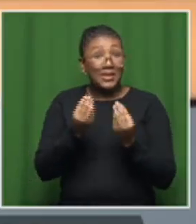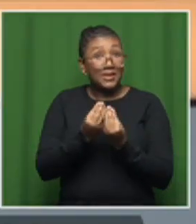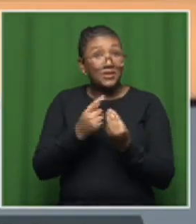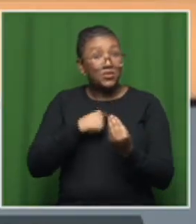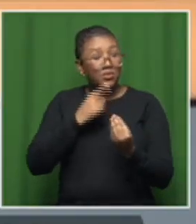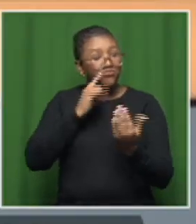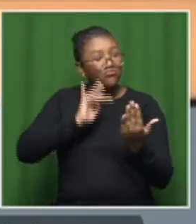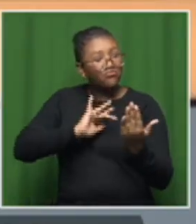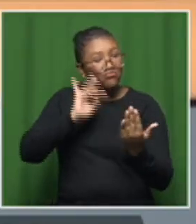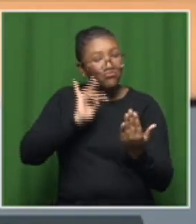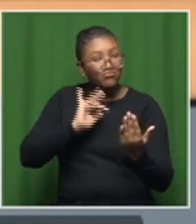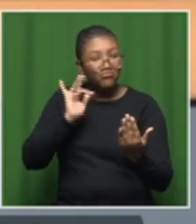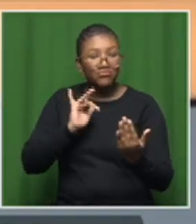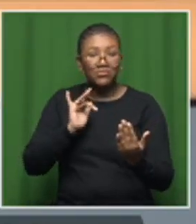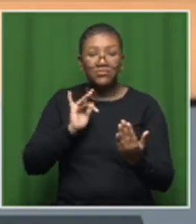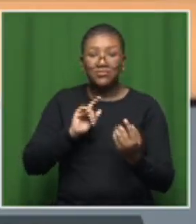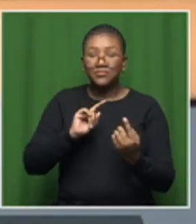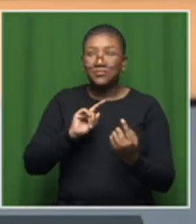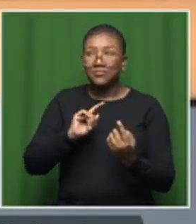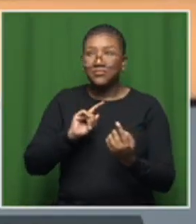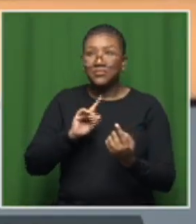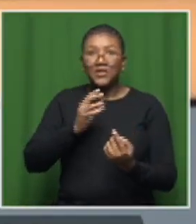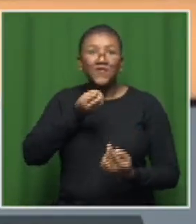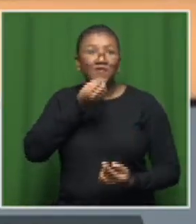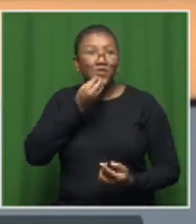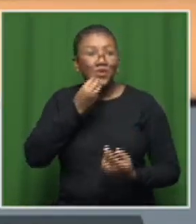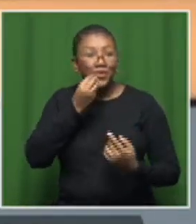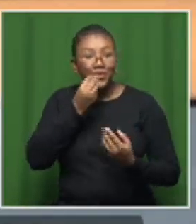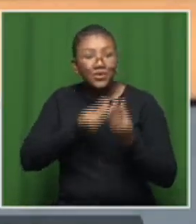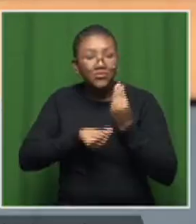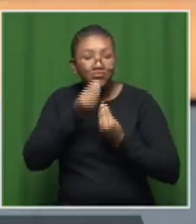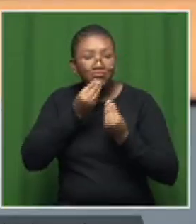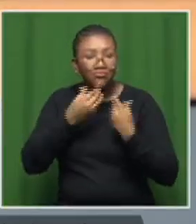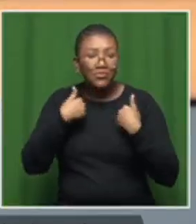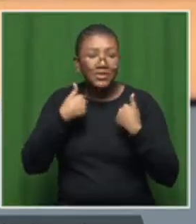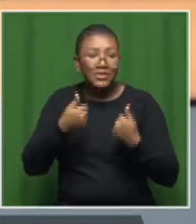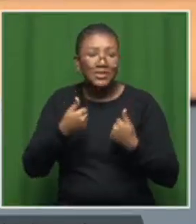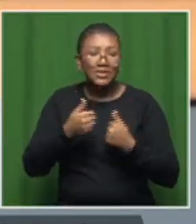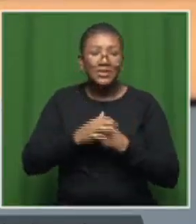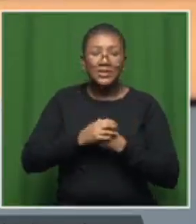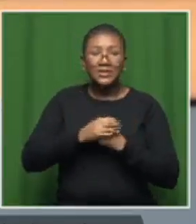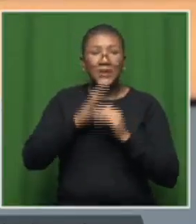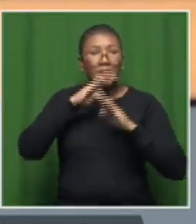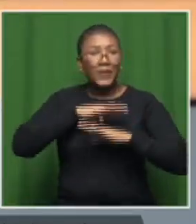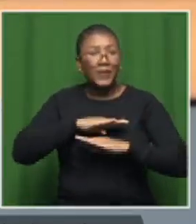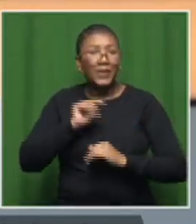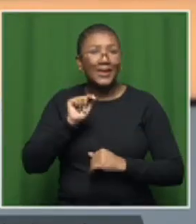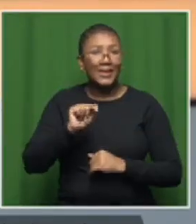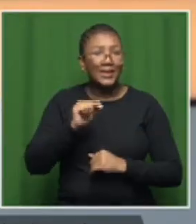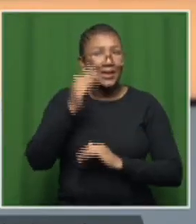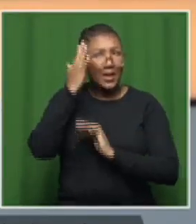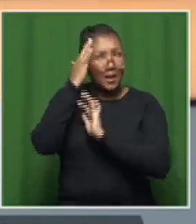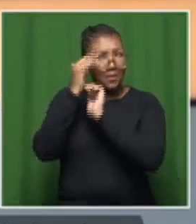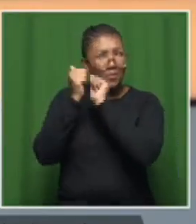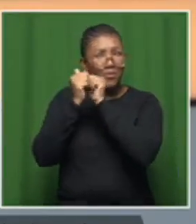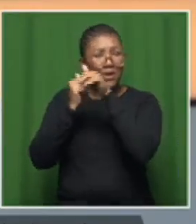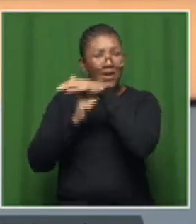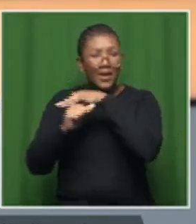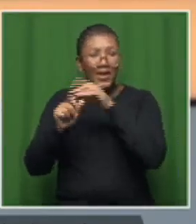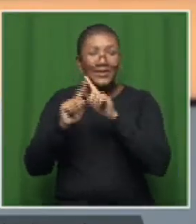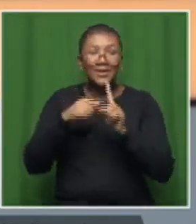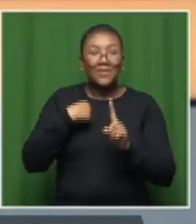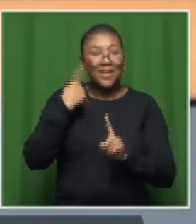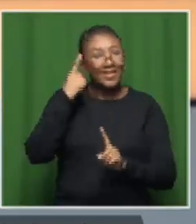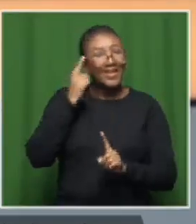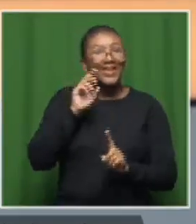just mental stimulation, even food itself. Tell us a little bit more about that relationship. When you say brain, I think broccoli. So I'm